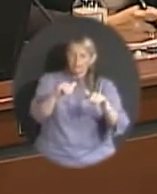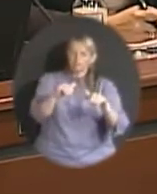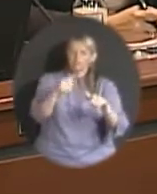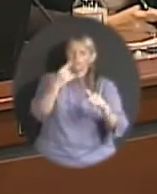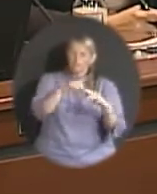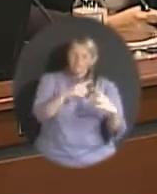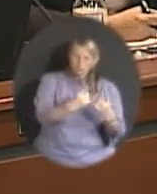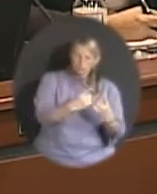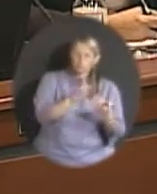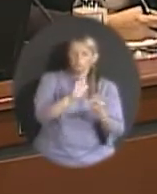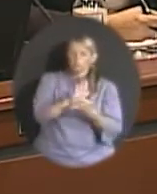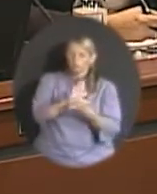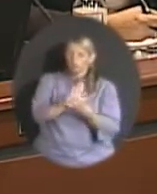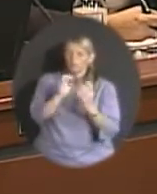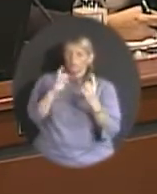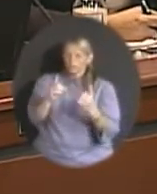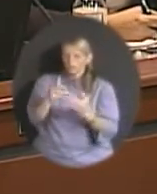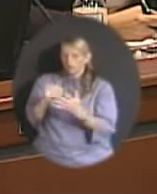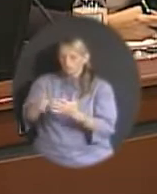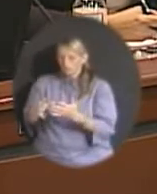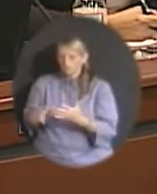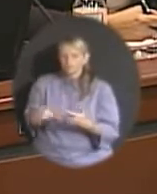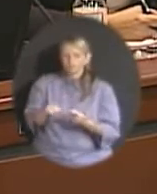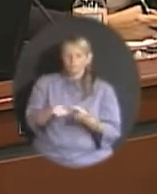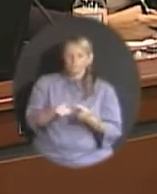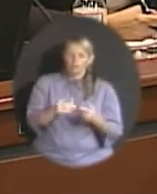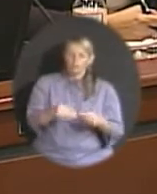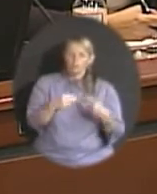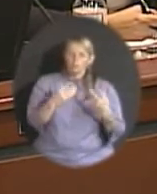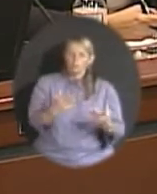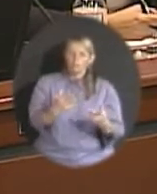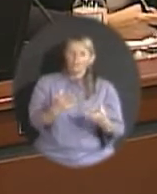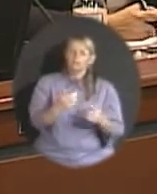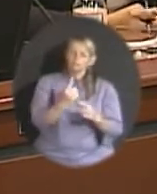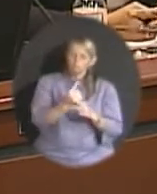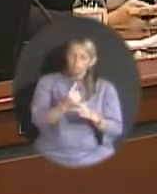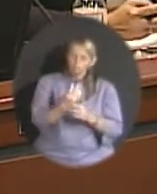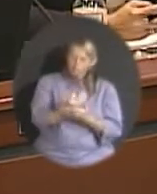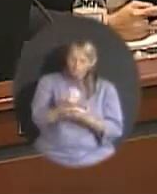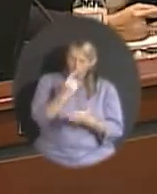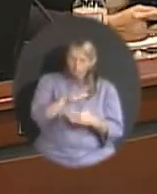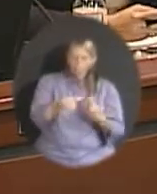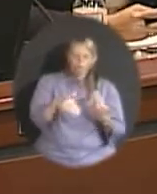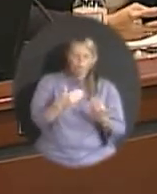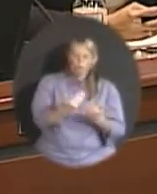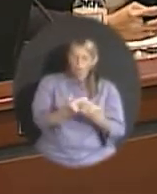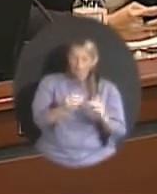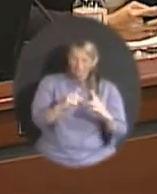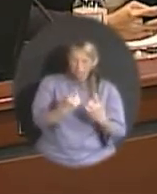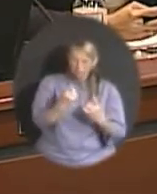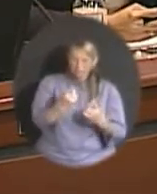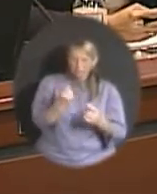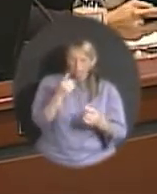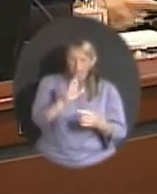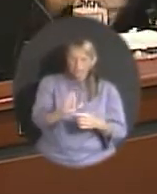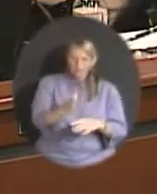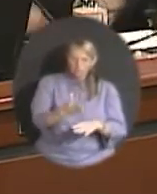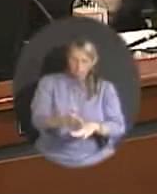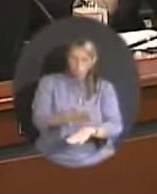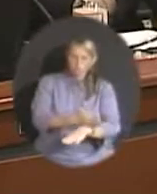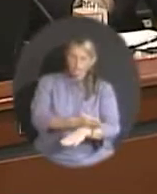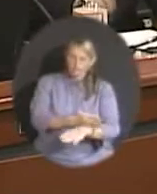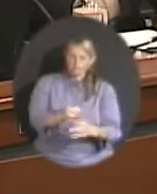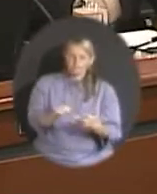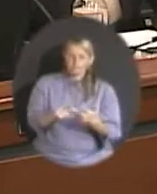students, provide constitutionally suitable funding for educational improvement in all districts, and to strengthen responsiveness